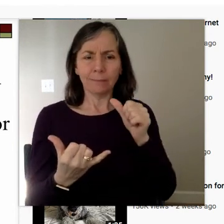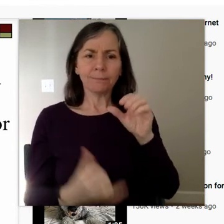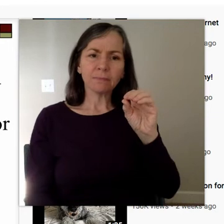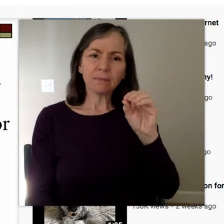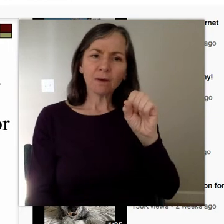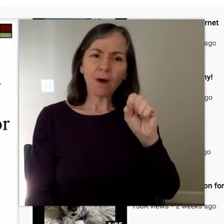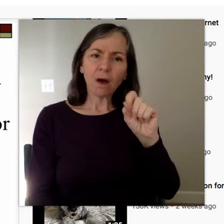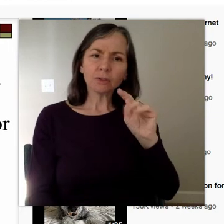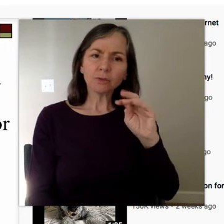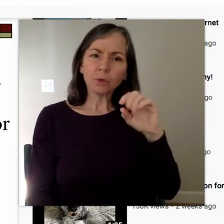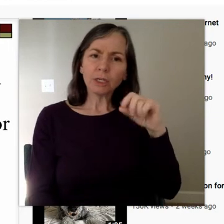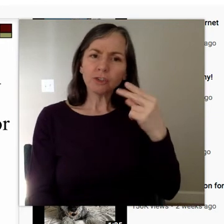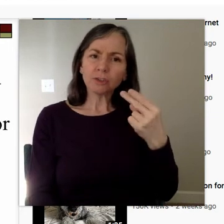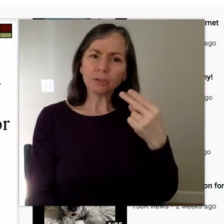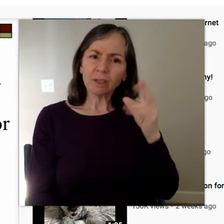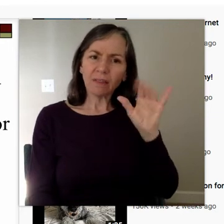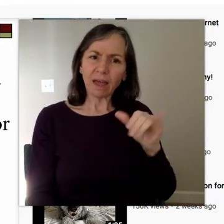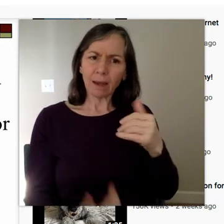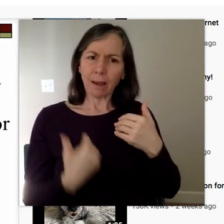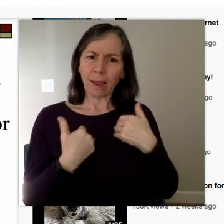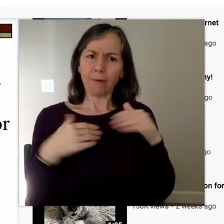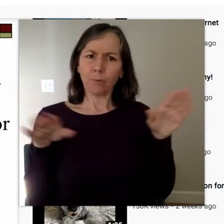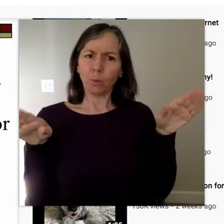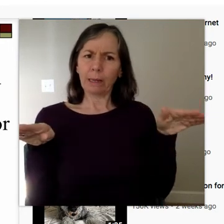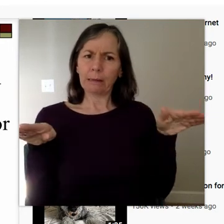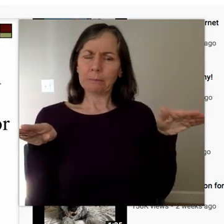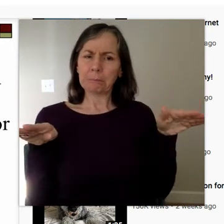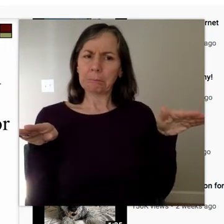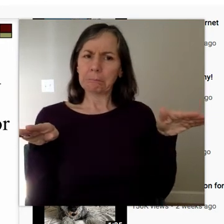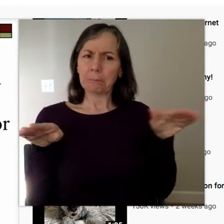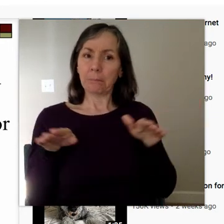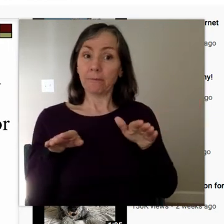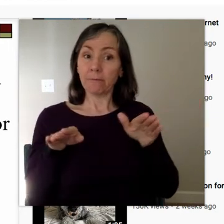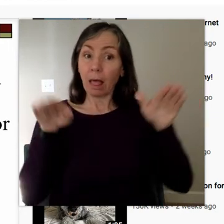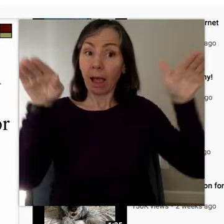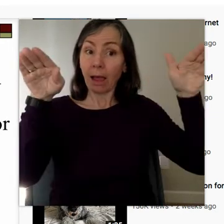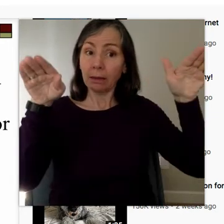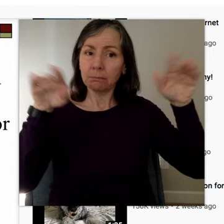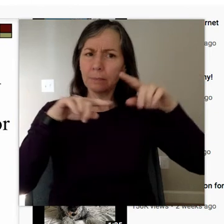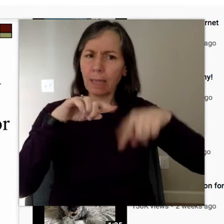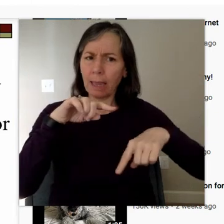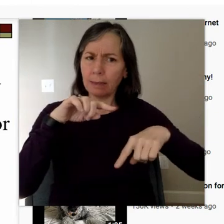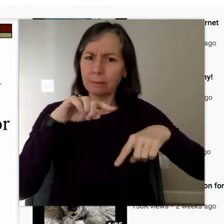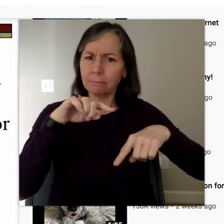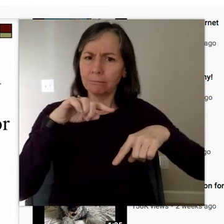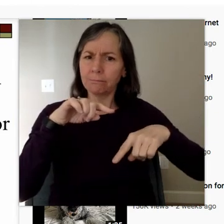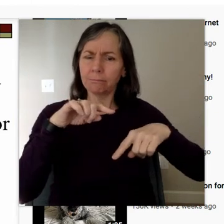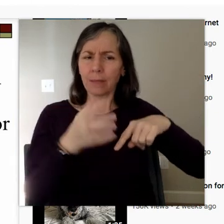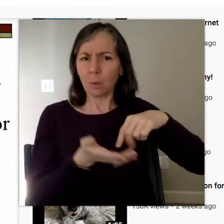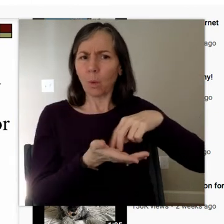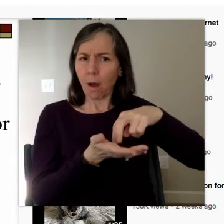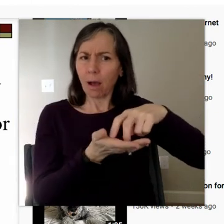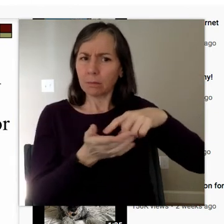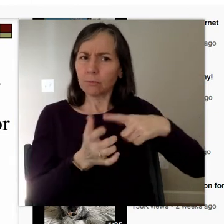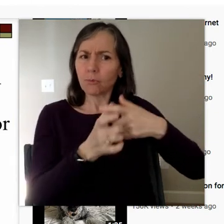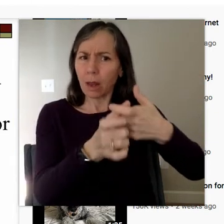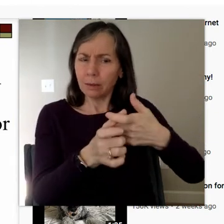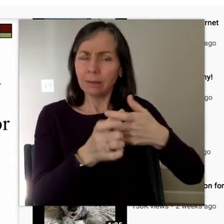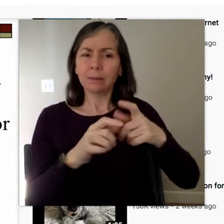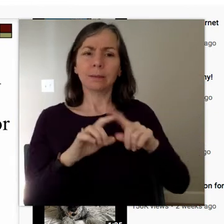Why? They don't fly, but it shows that maybe they have an ancestor that did fly. So they evolved from something that